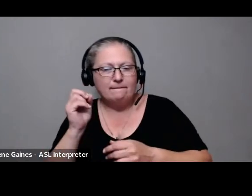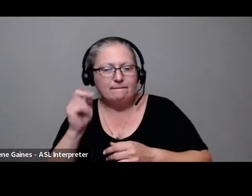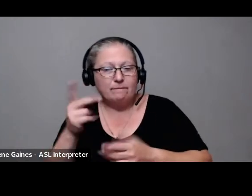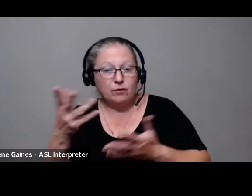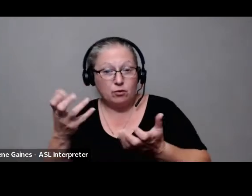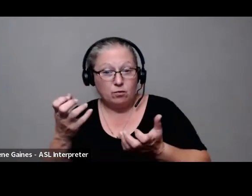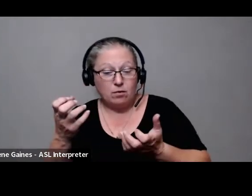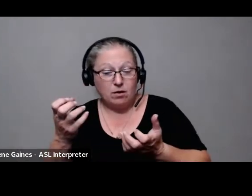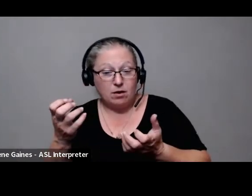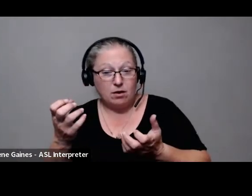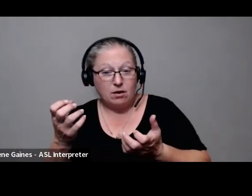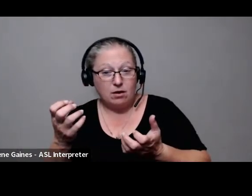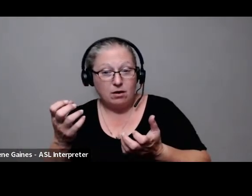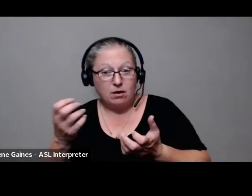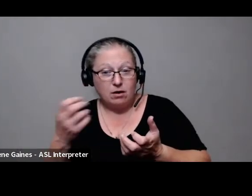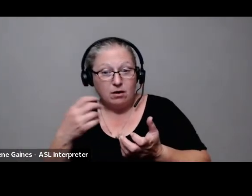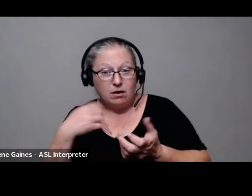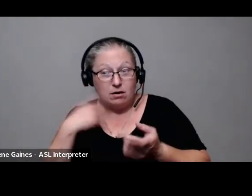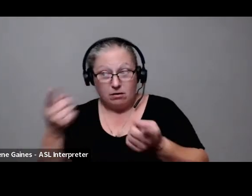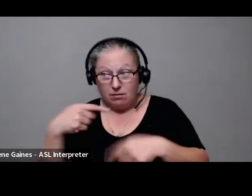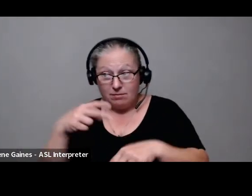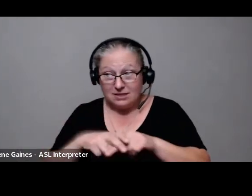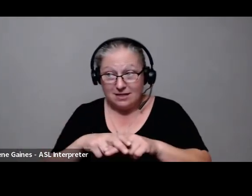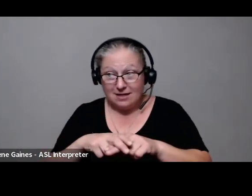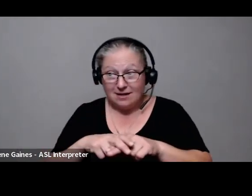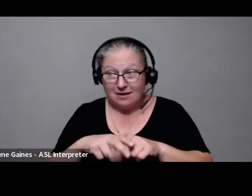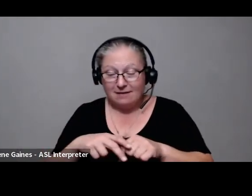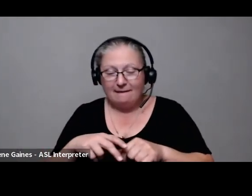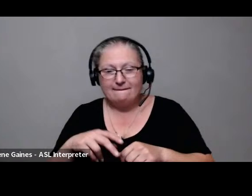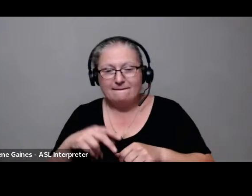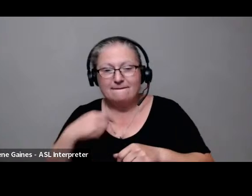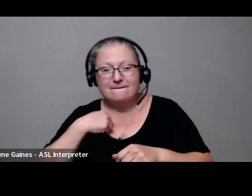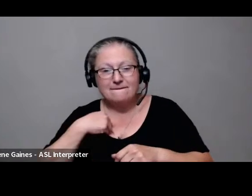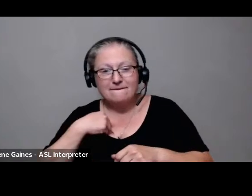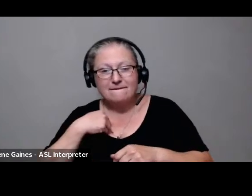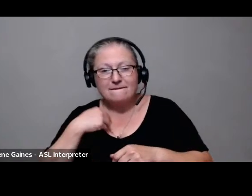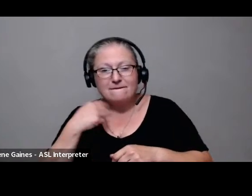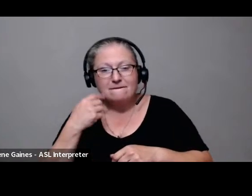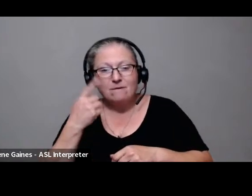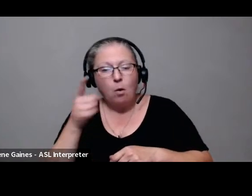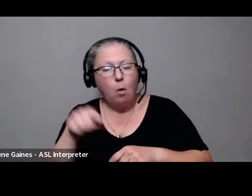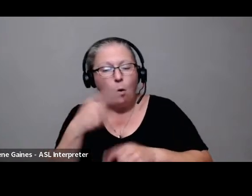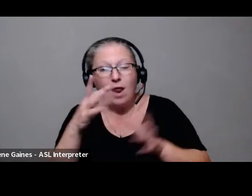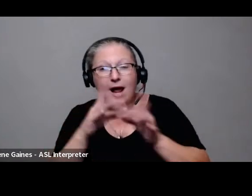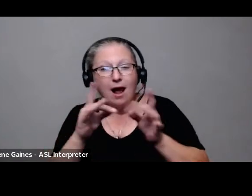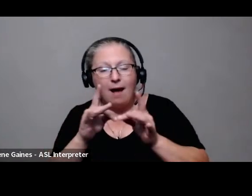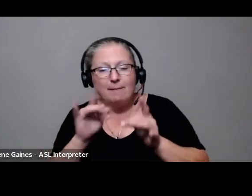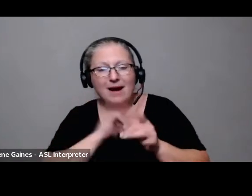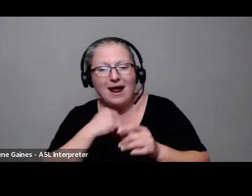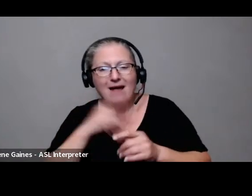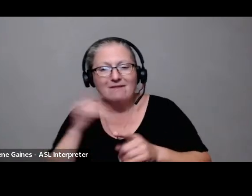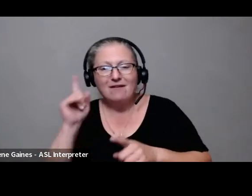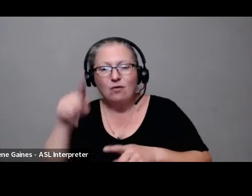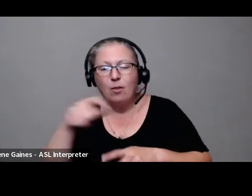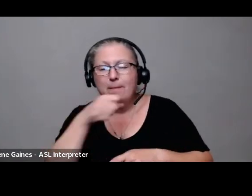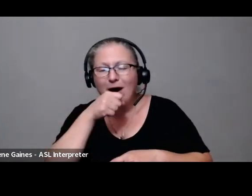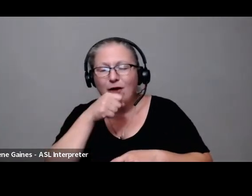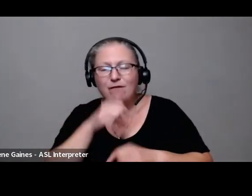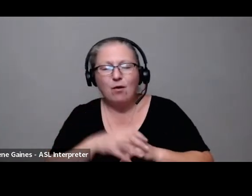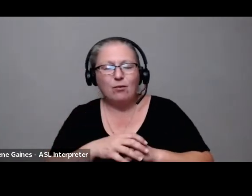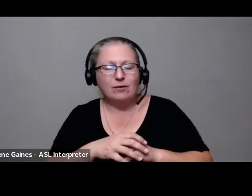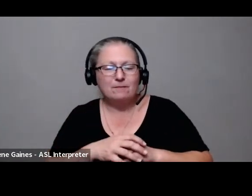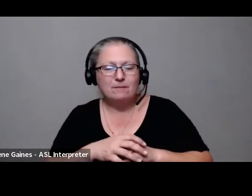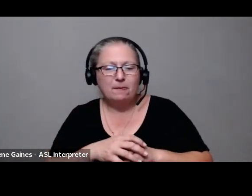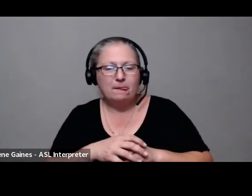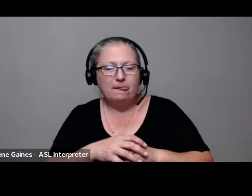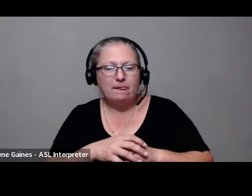want to Can I make a comment? come sit? I was, one of the only comments I had is. Wait, you gotta go to the microphone.